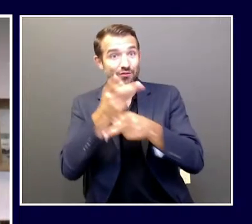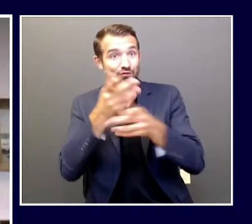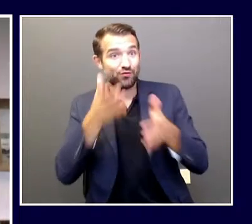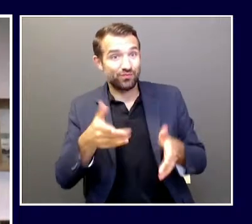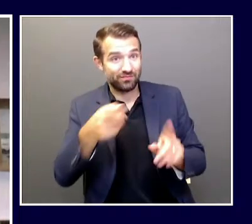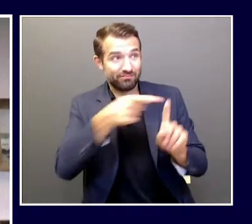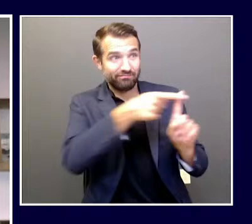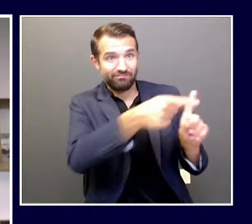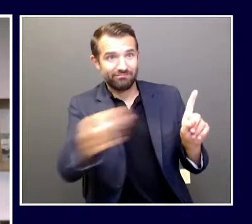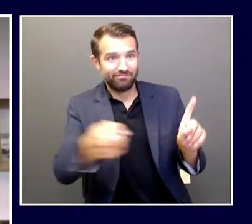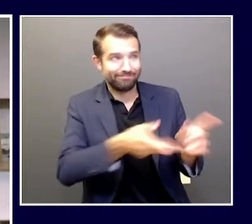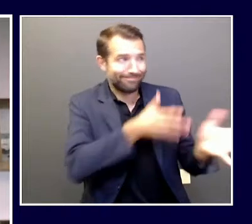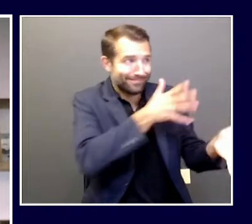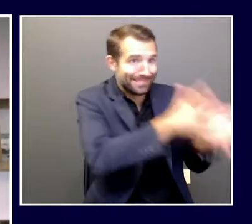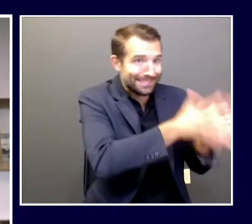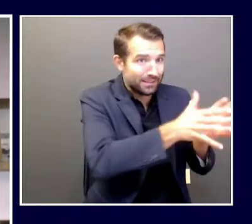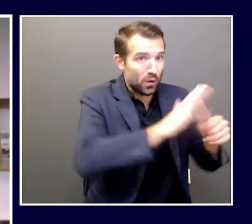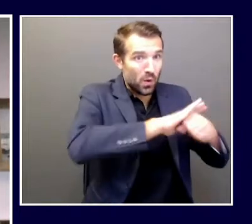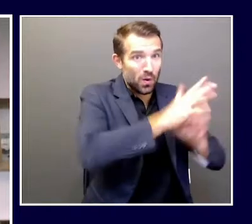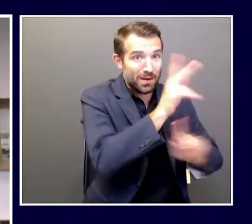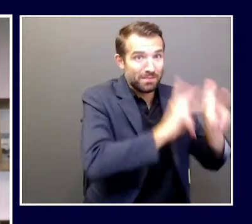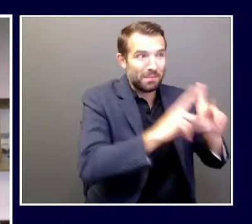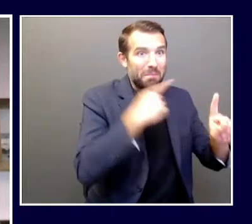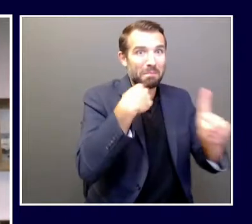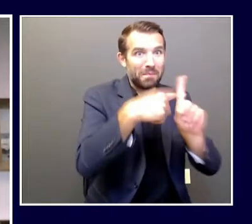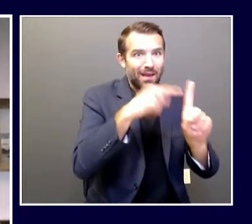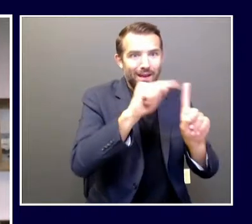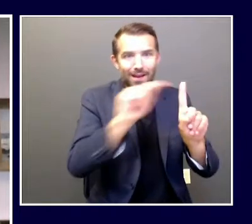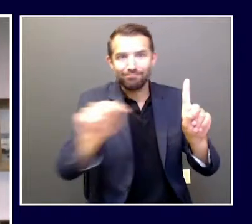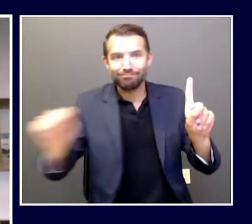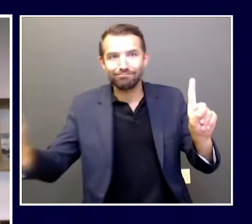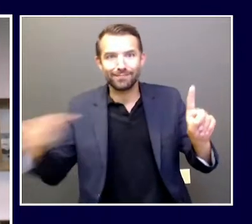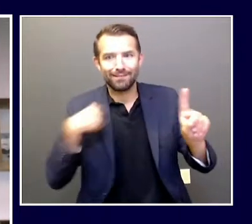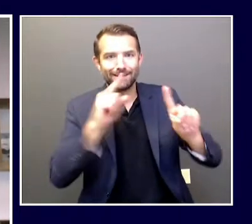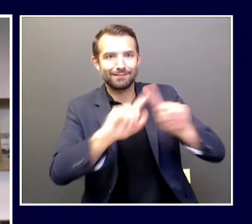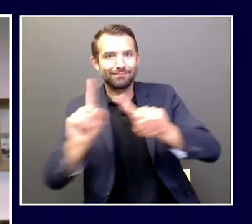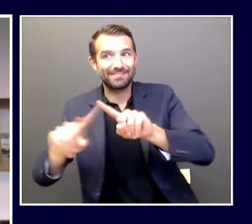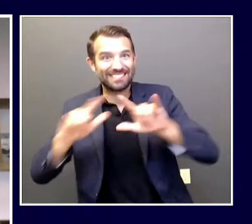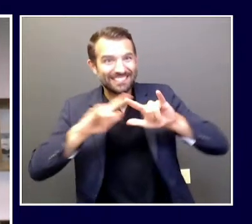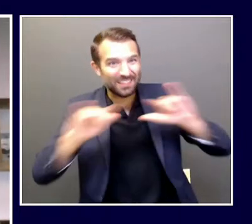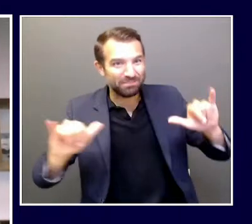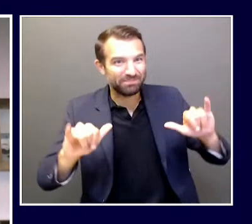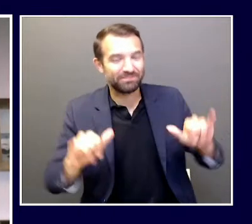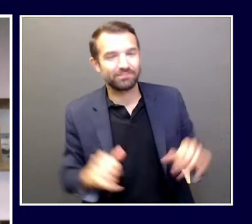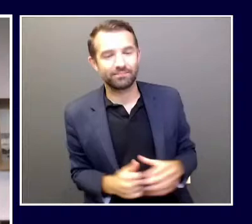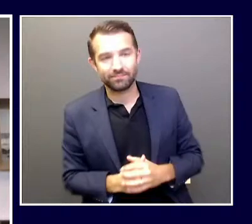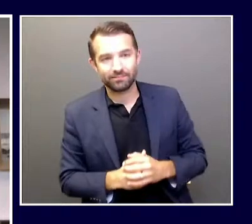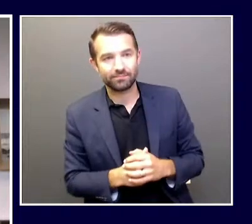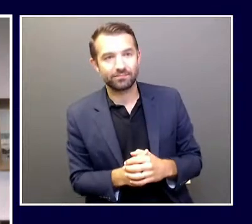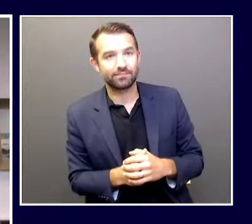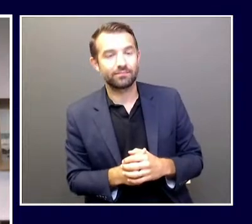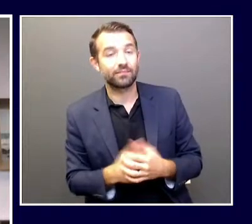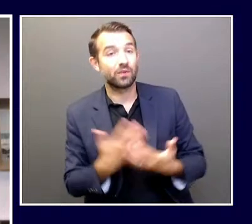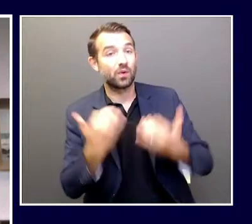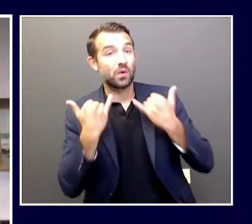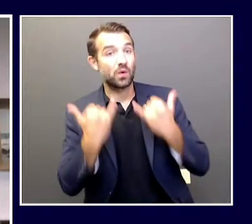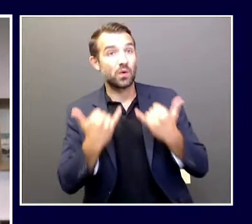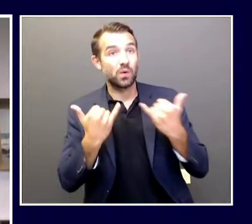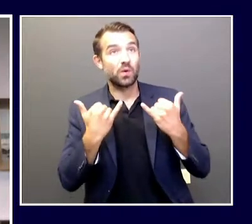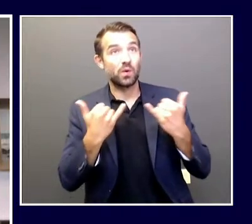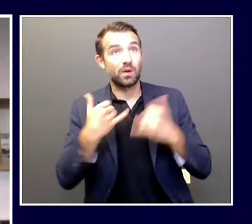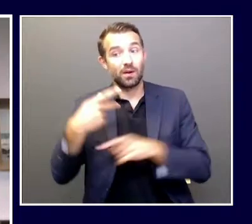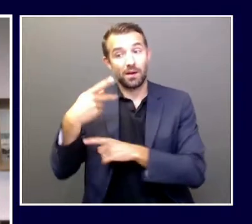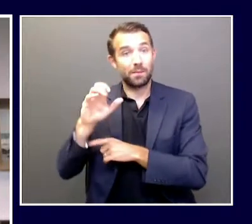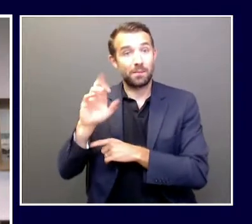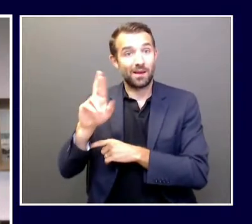In terms of our overall testing, our positivity rate for PCR tests now stands at